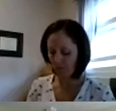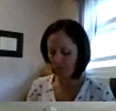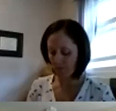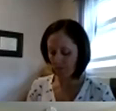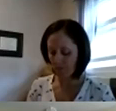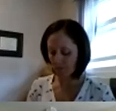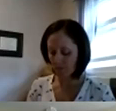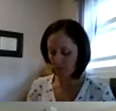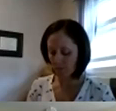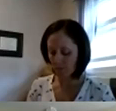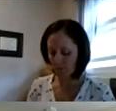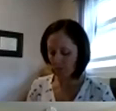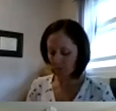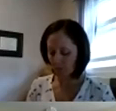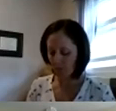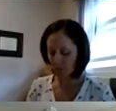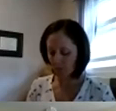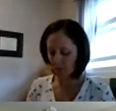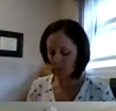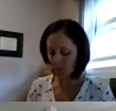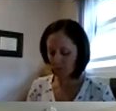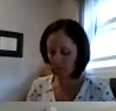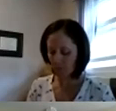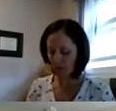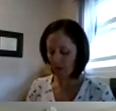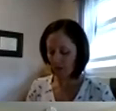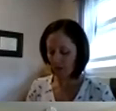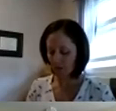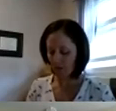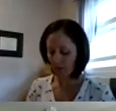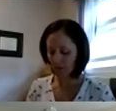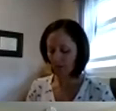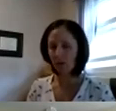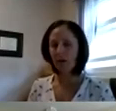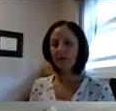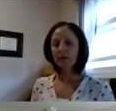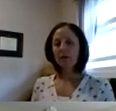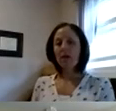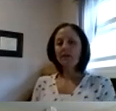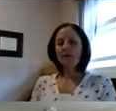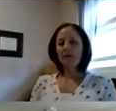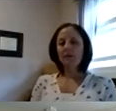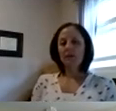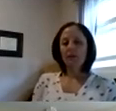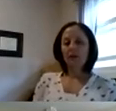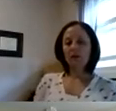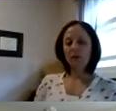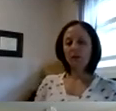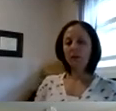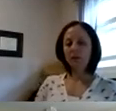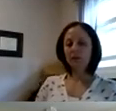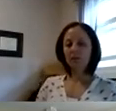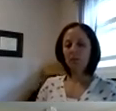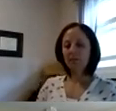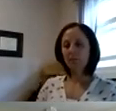program. But we do fully expect that plans will evolve once the artist has been contracted and begins working. So